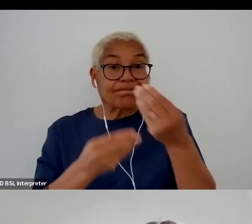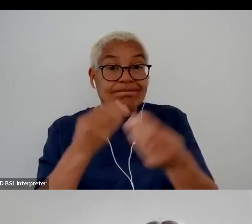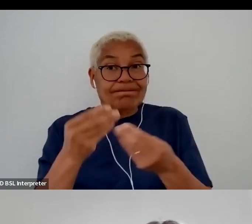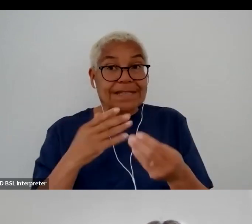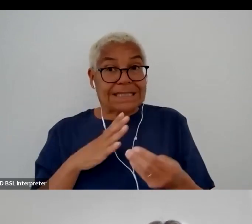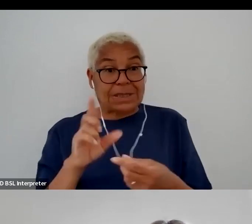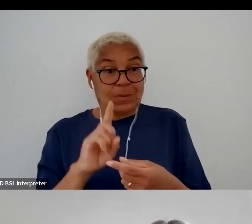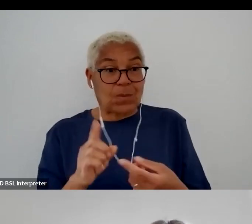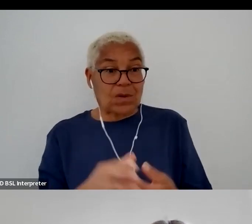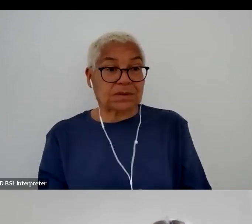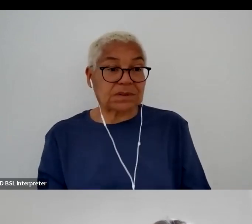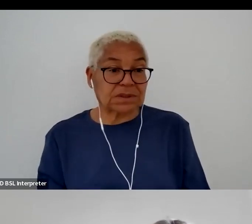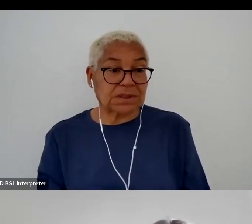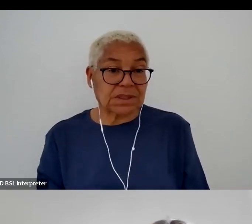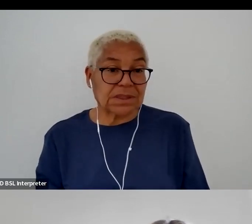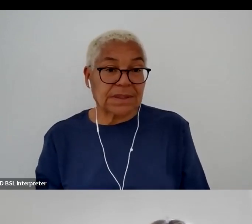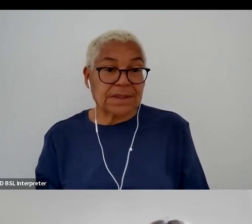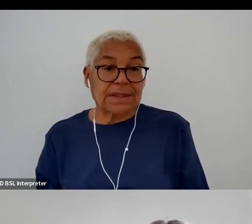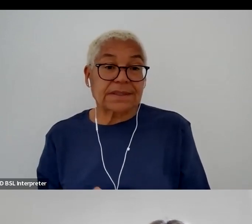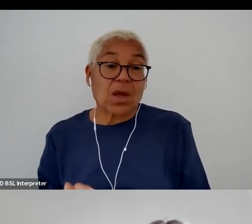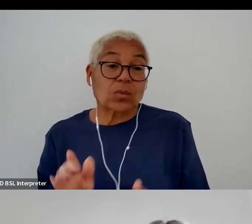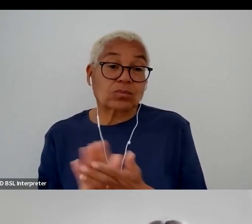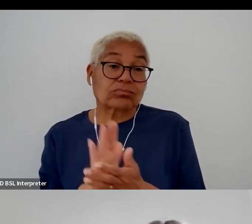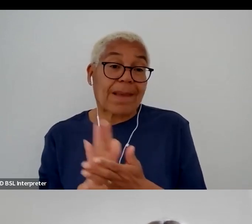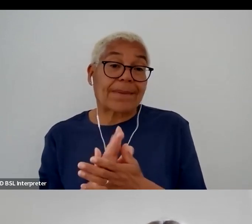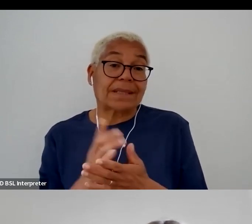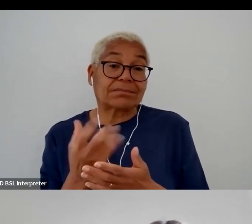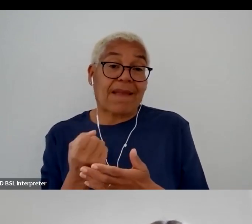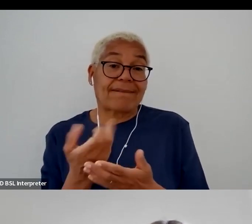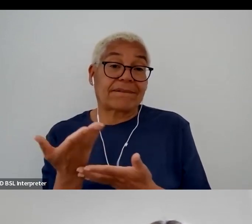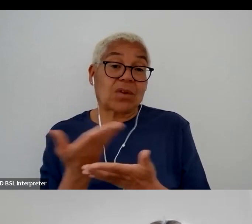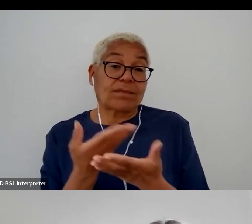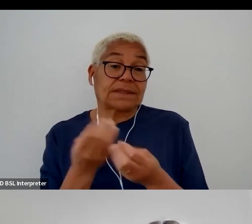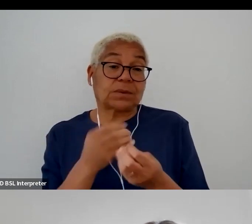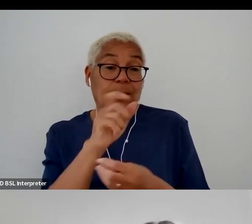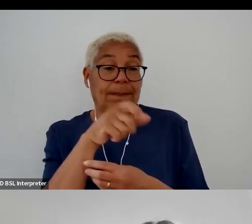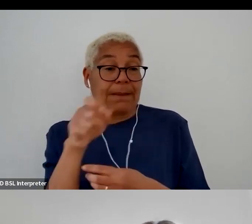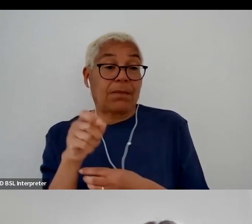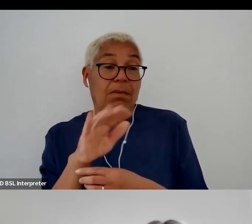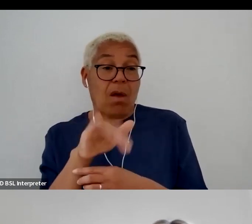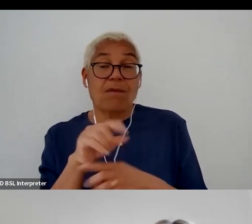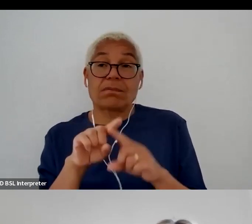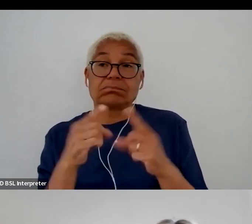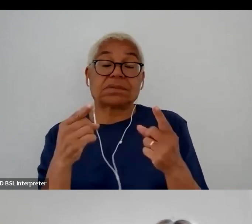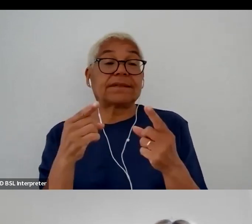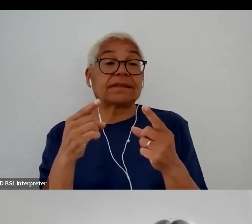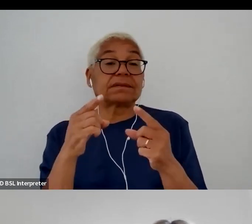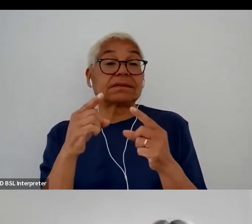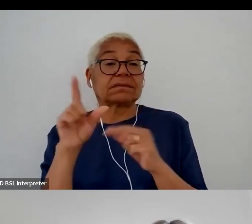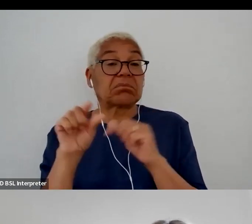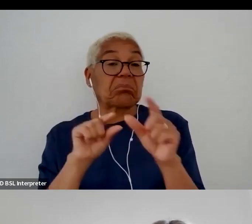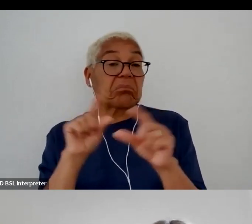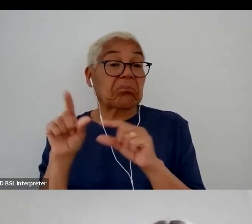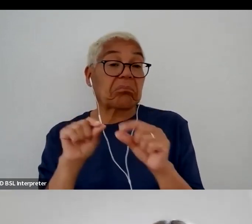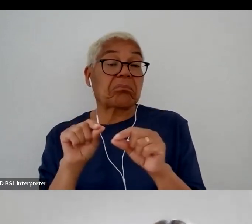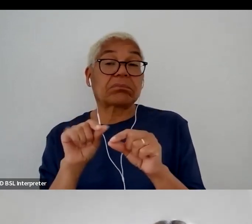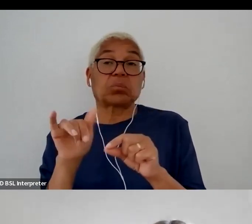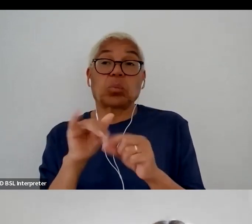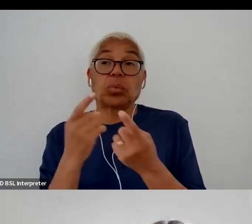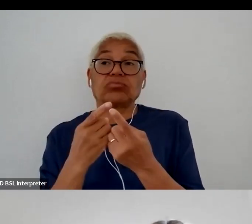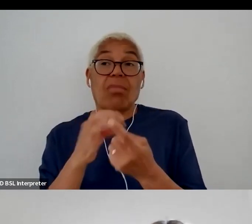And so we're glad to have those conversations with people about what they might benefit from,